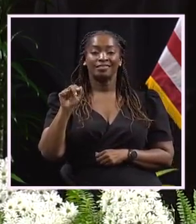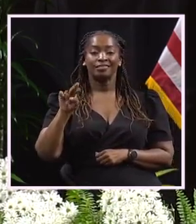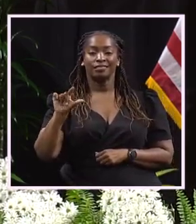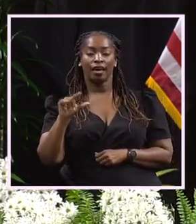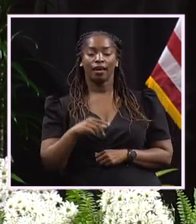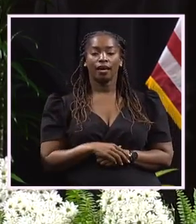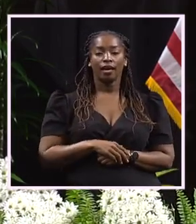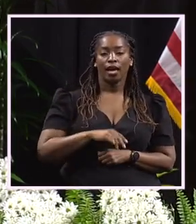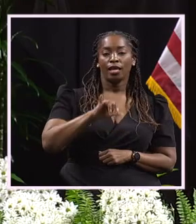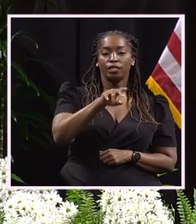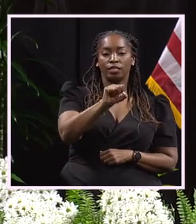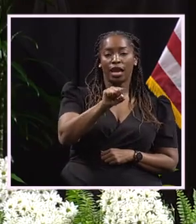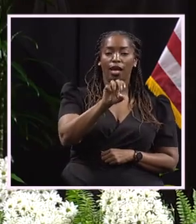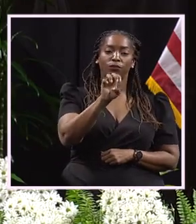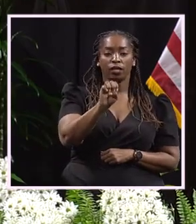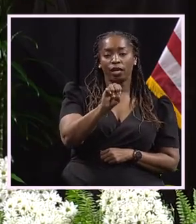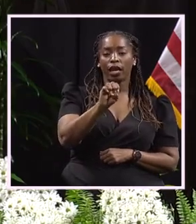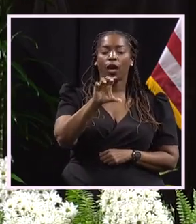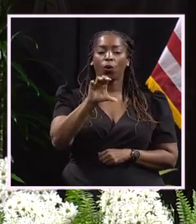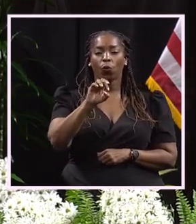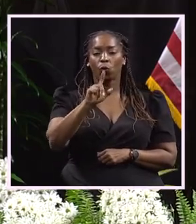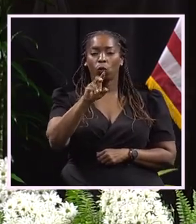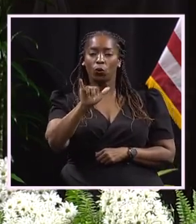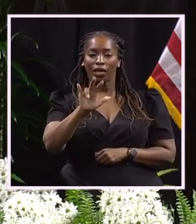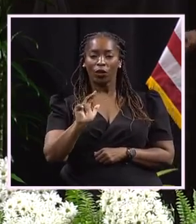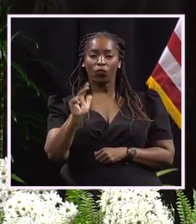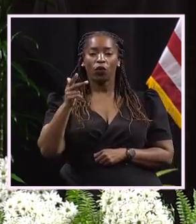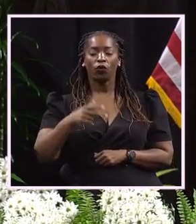James E. Cooley III.